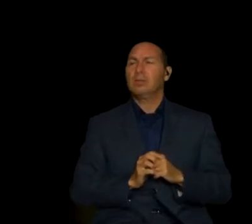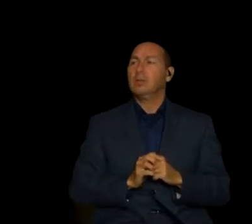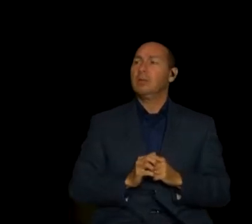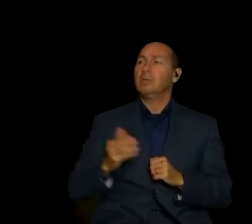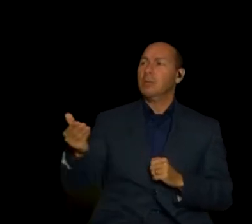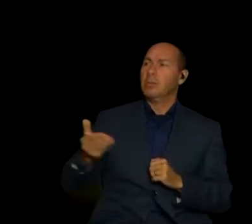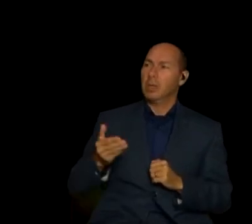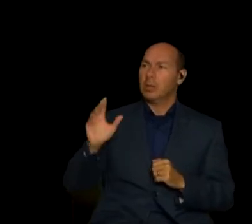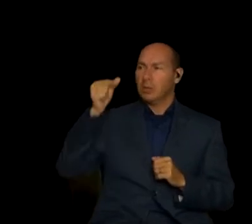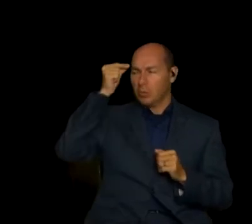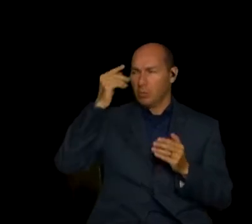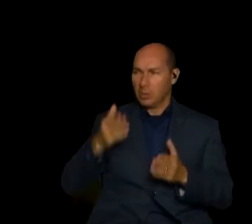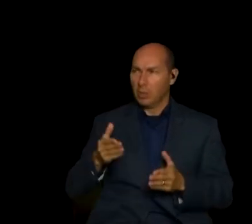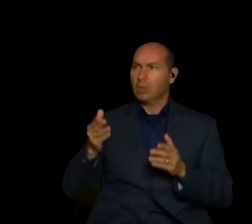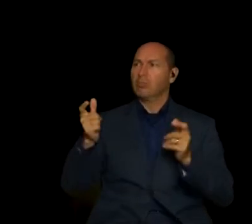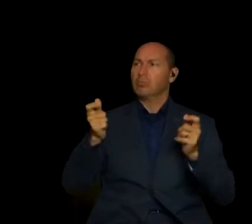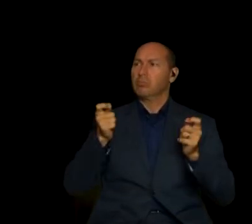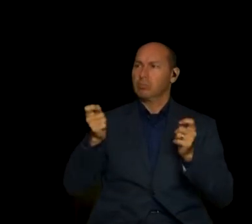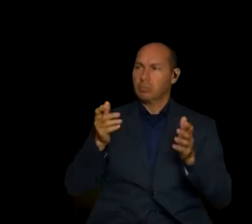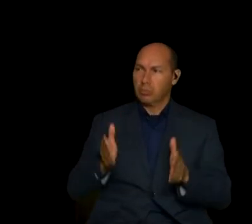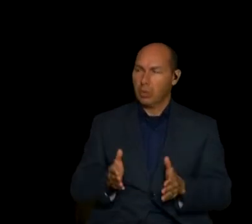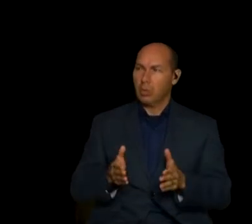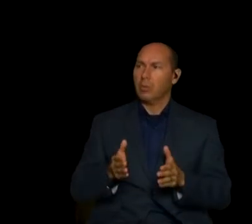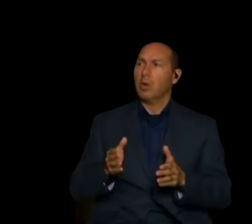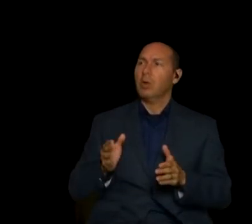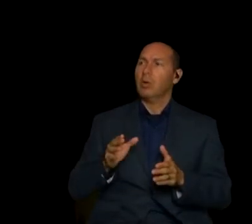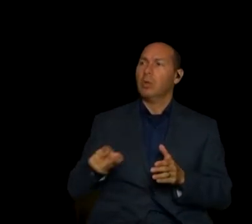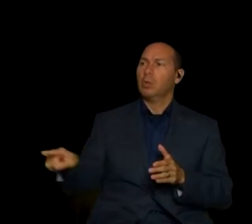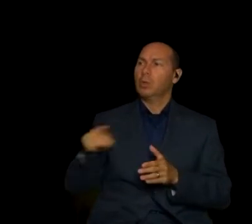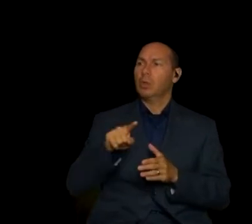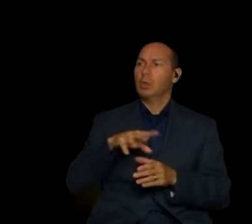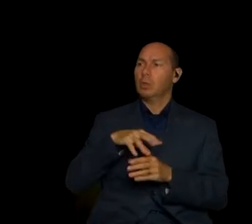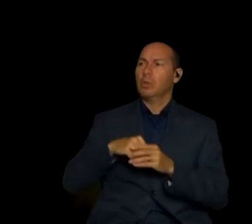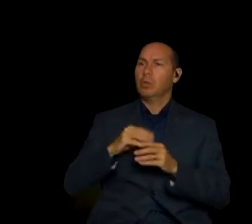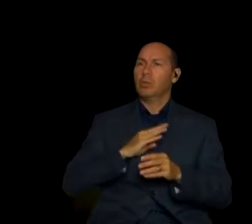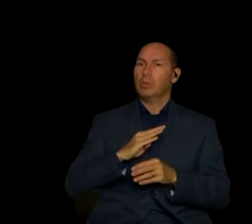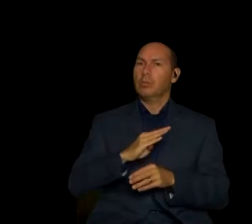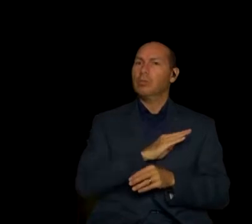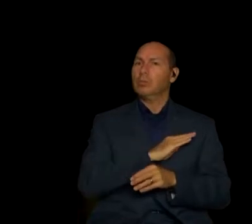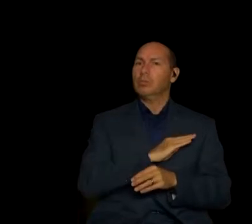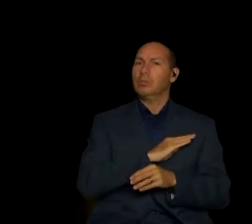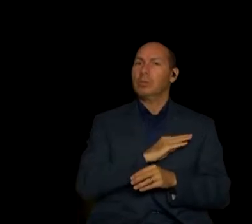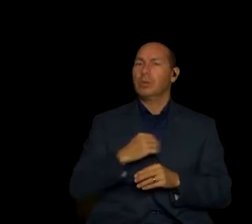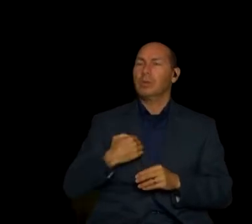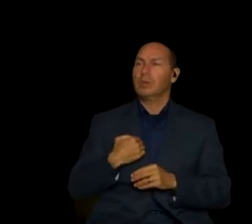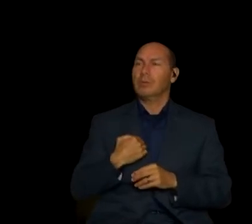So welcome, Mr. Governor, Mr. Chairman, and all members of the board.